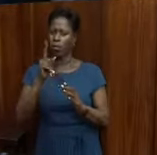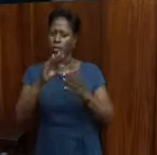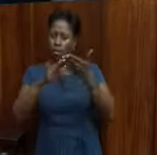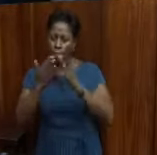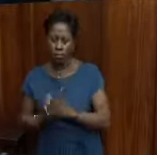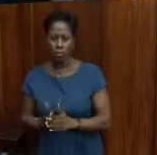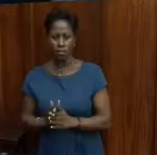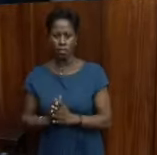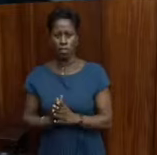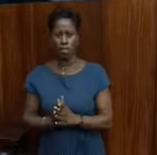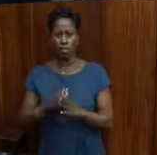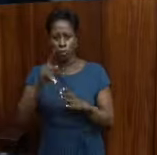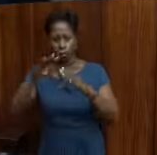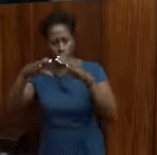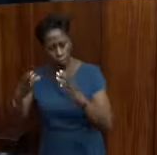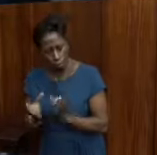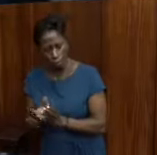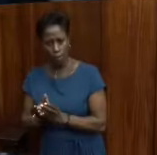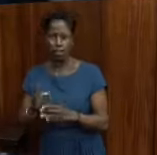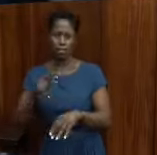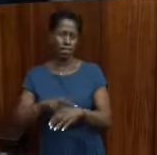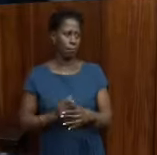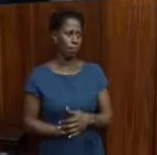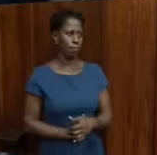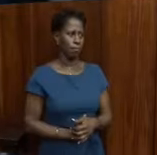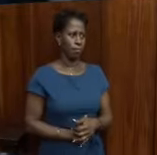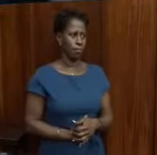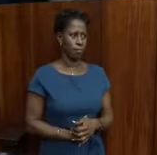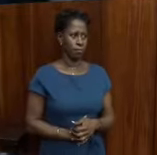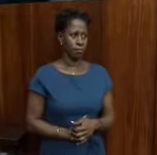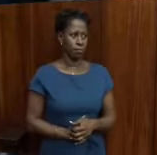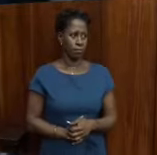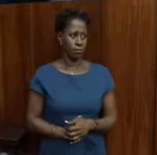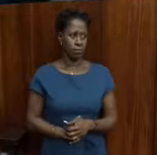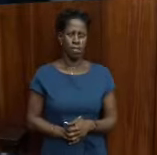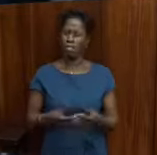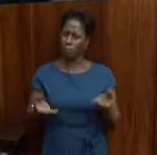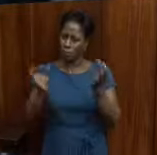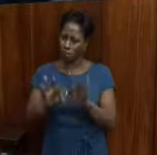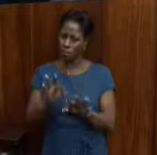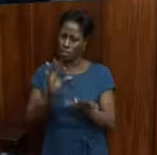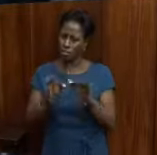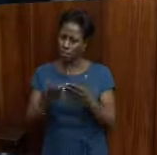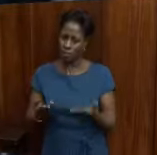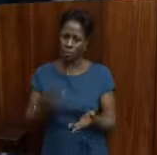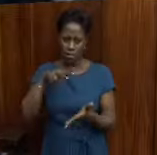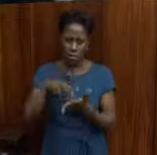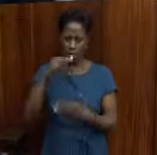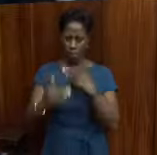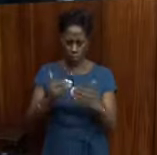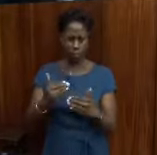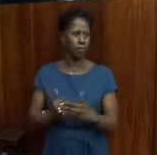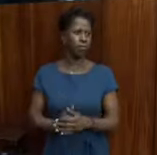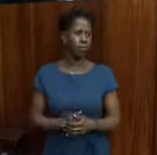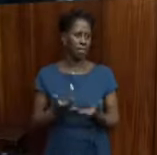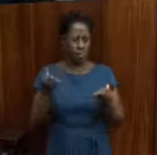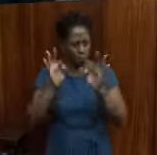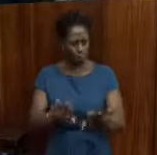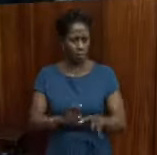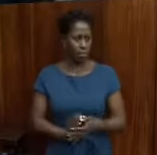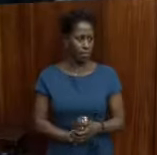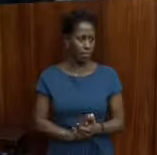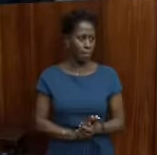community, one sector at a time. Mr. Speaker, the government is committed as part of its